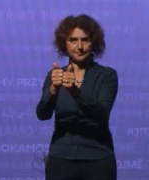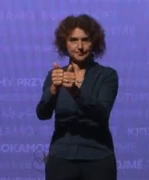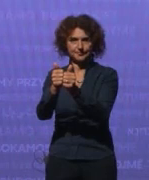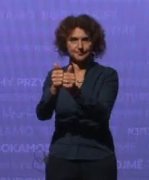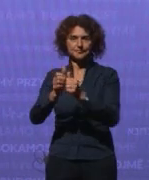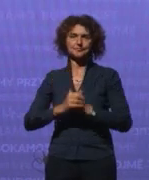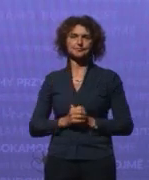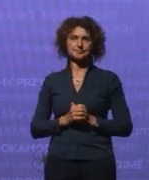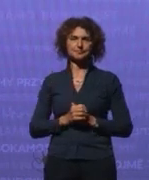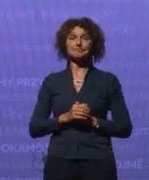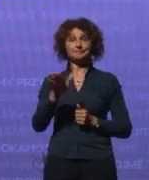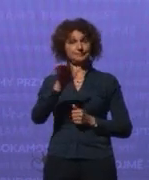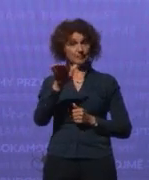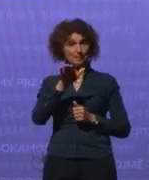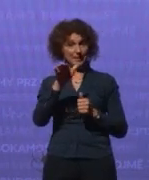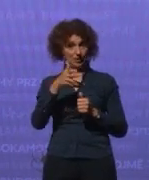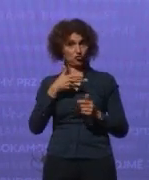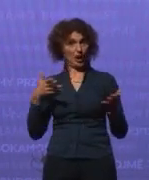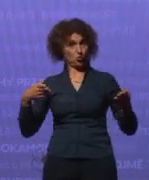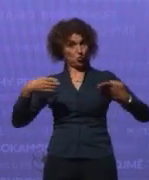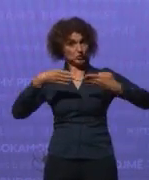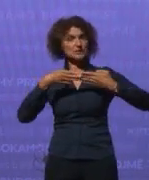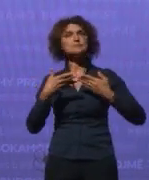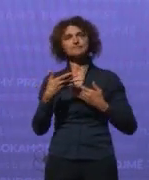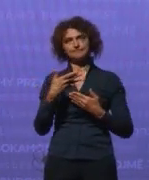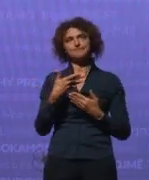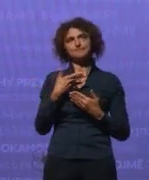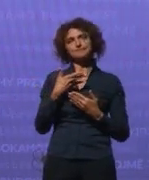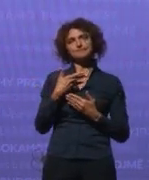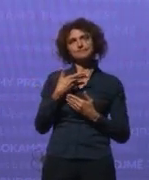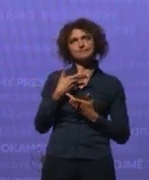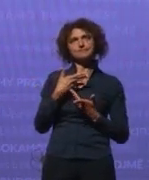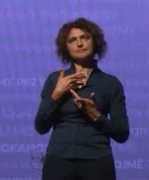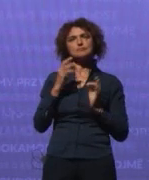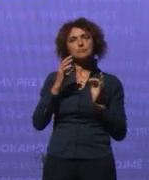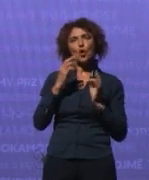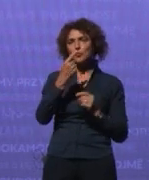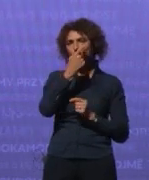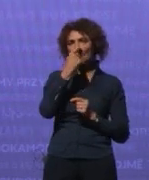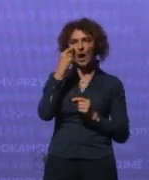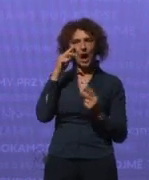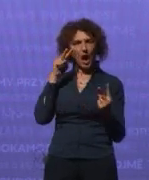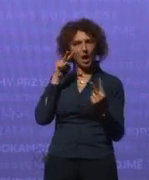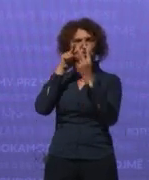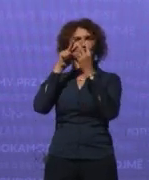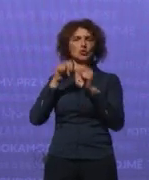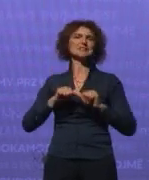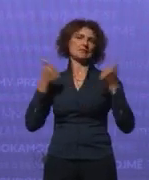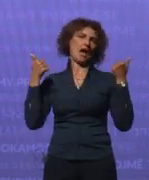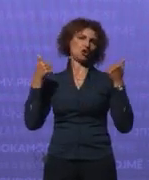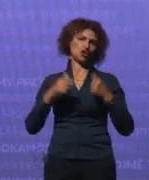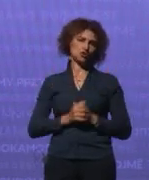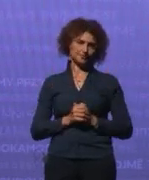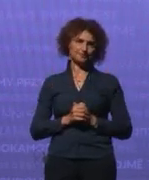gaze. And so we can use robots to help children diagnosed with autism in developing their social